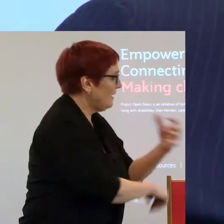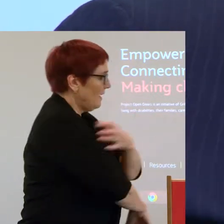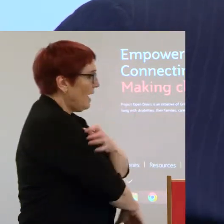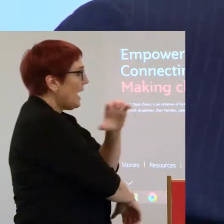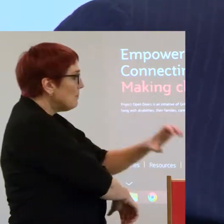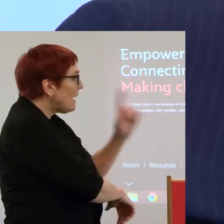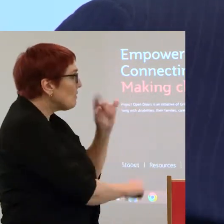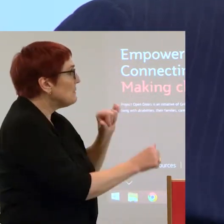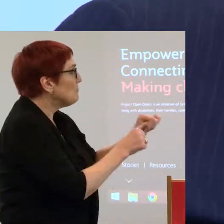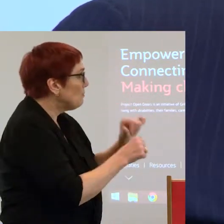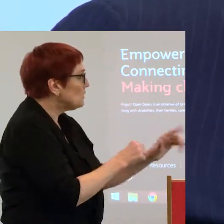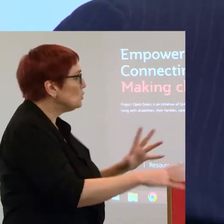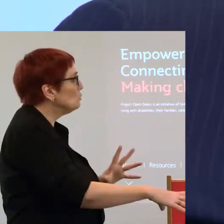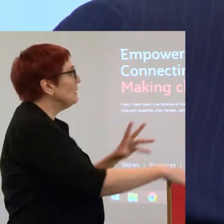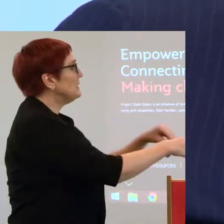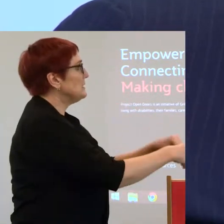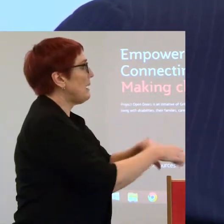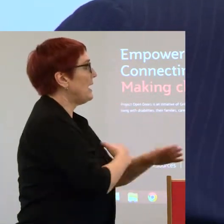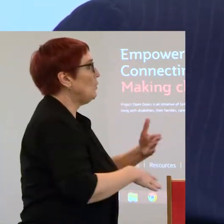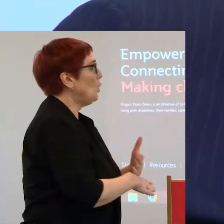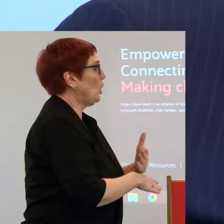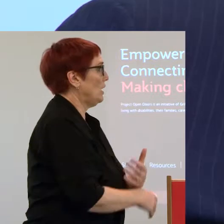people to participate in the